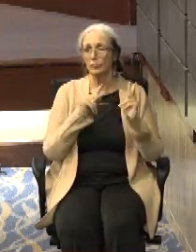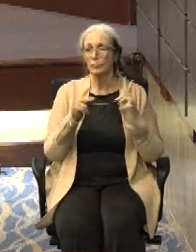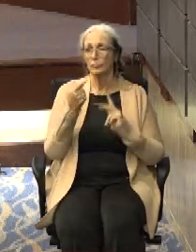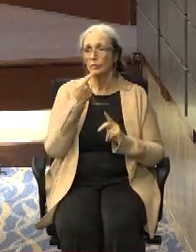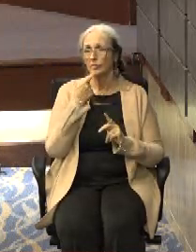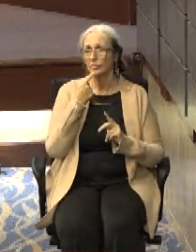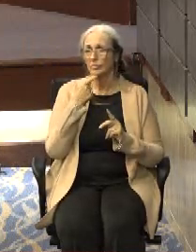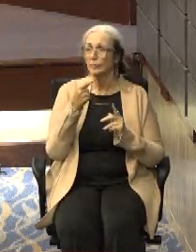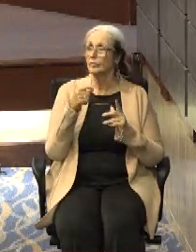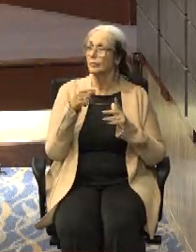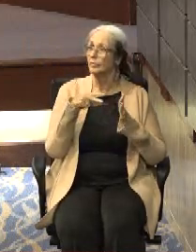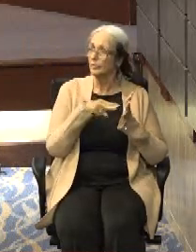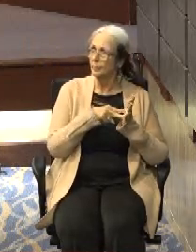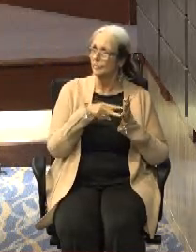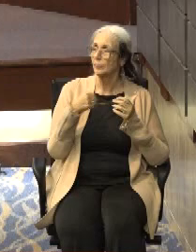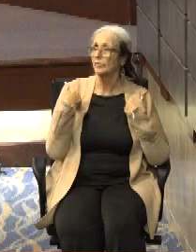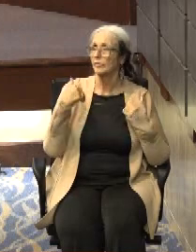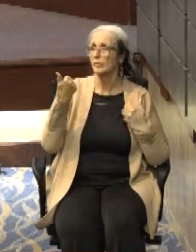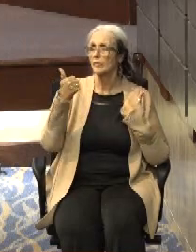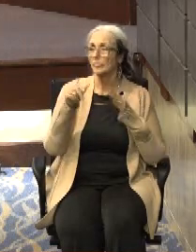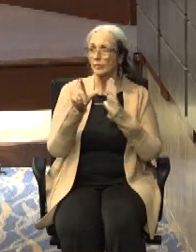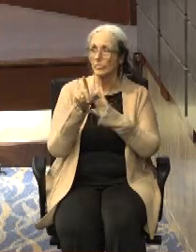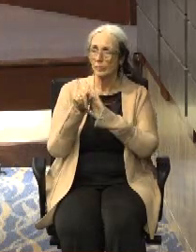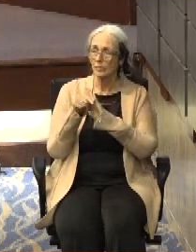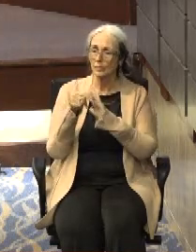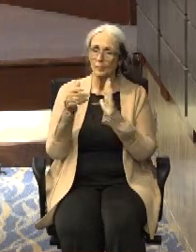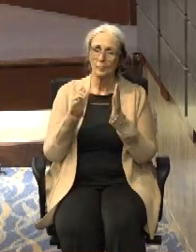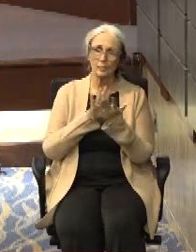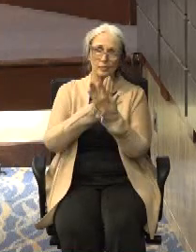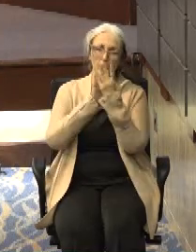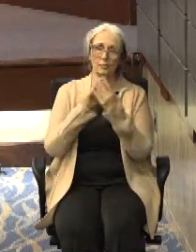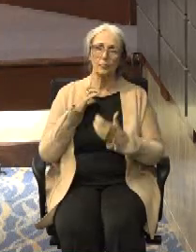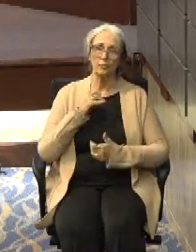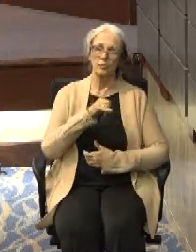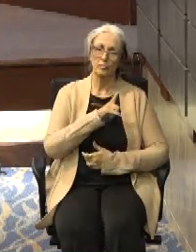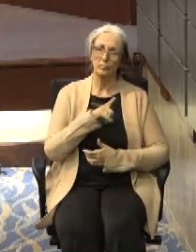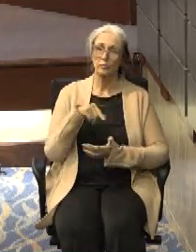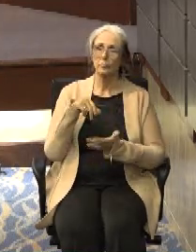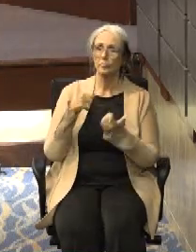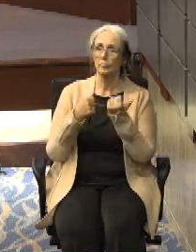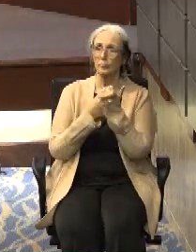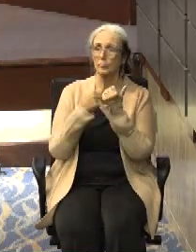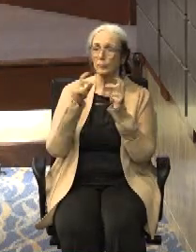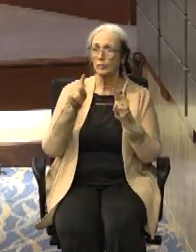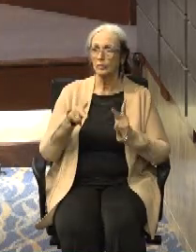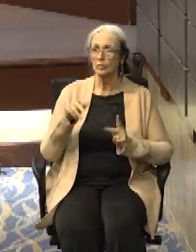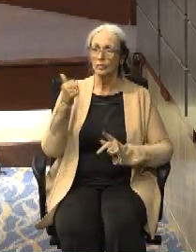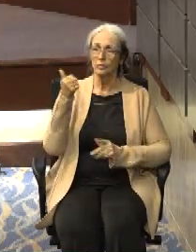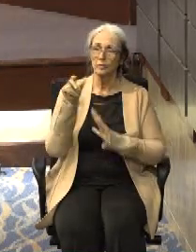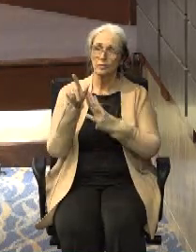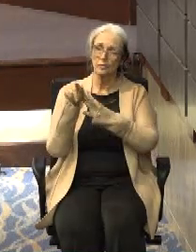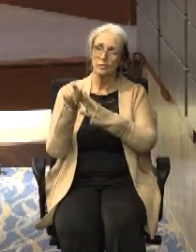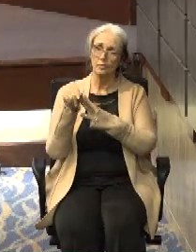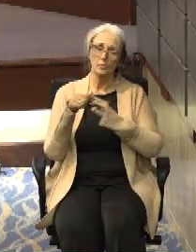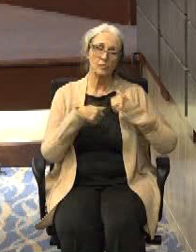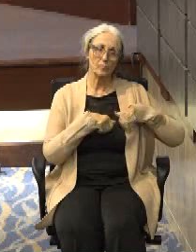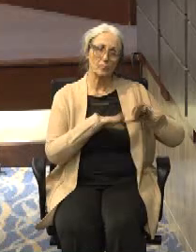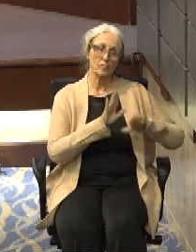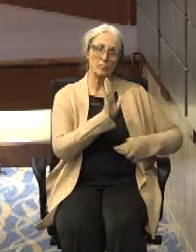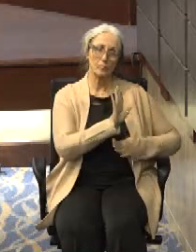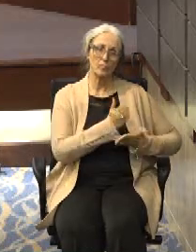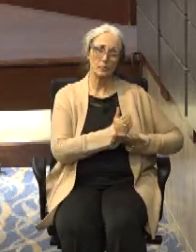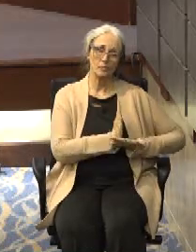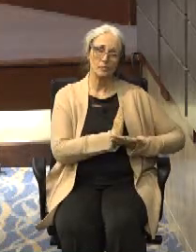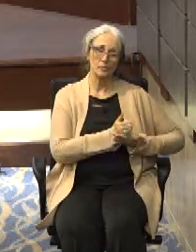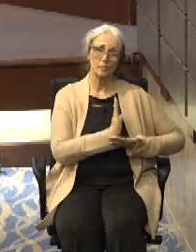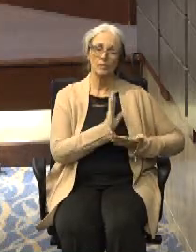comments, and you'll be given 10 minutes to address the council. Please note that if you stand in support of a person getting 10 minutes to speak, you're forfeiting your right to